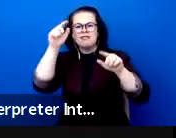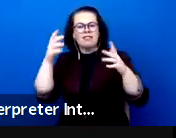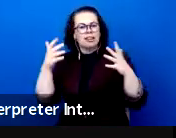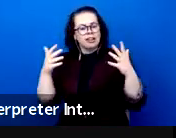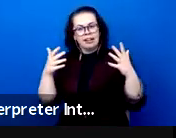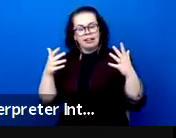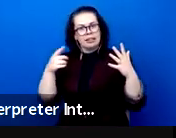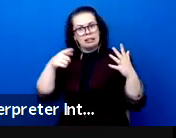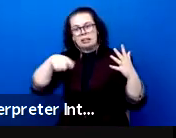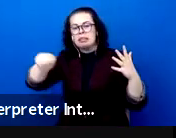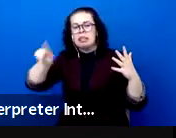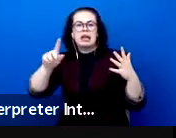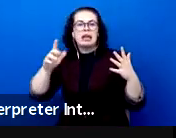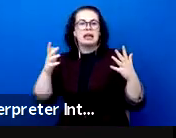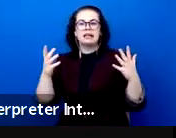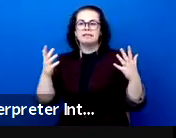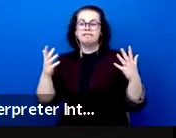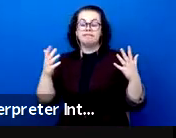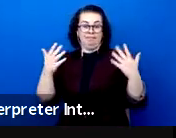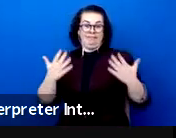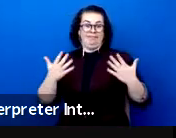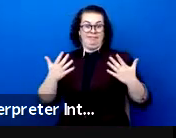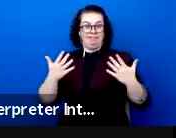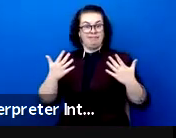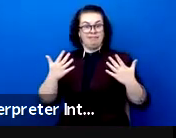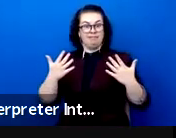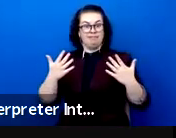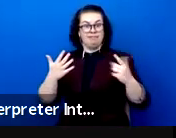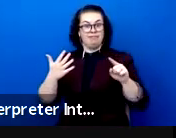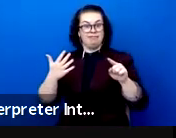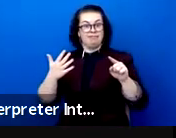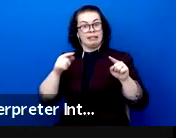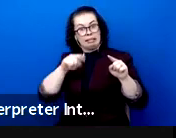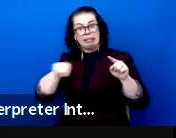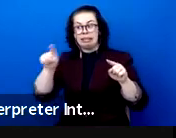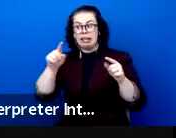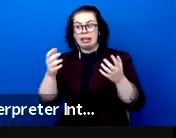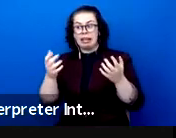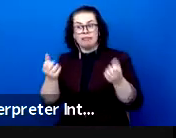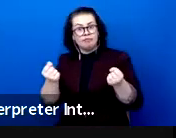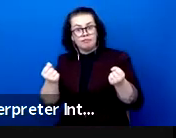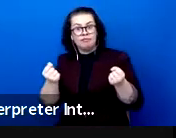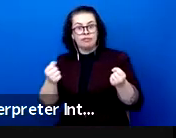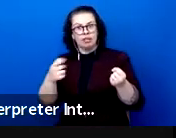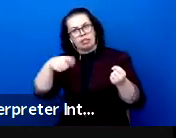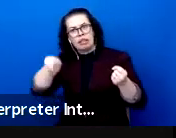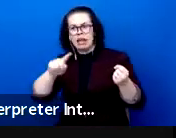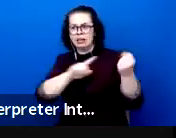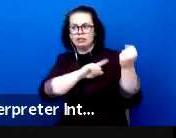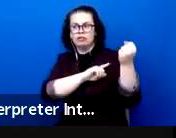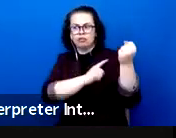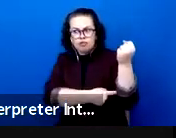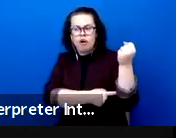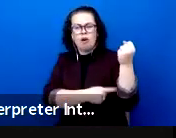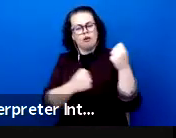even if an independent sector also exists and is strong there. And teams of